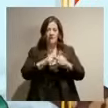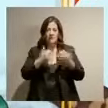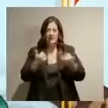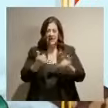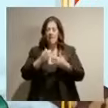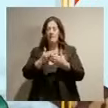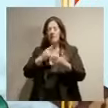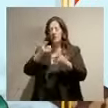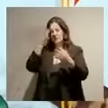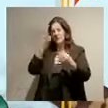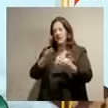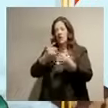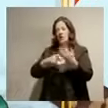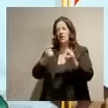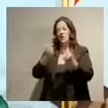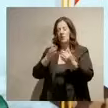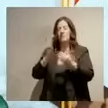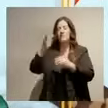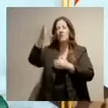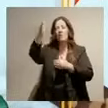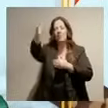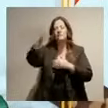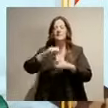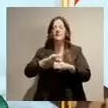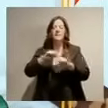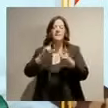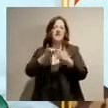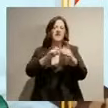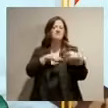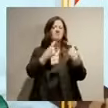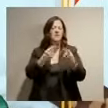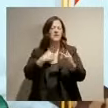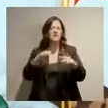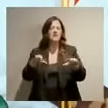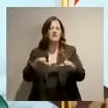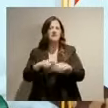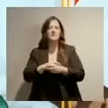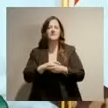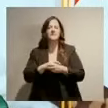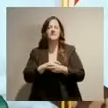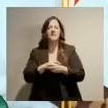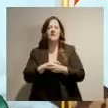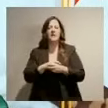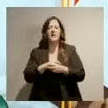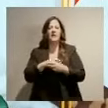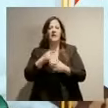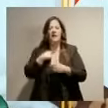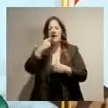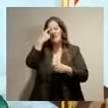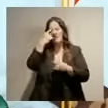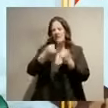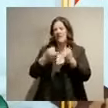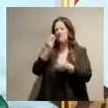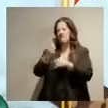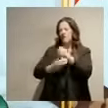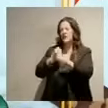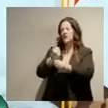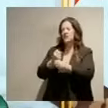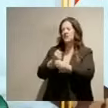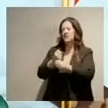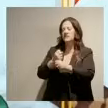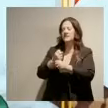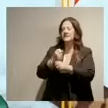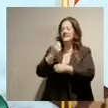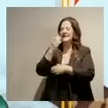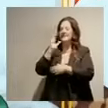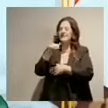long been, long promoted. You know, I just think the last few years underscore the